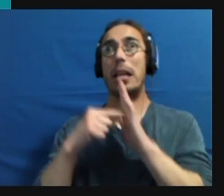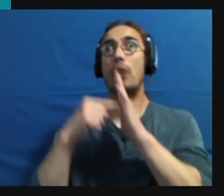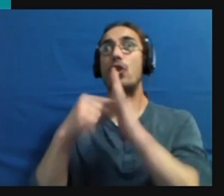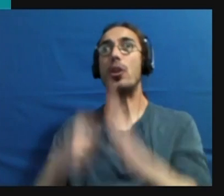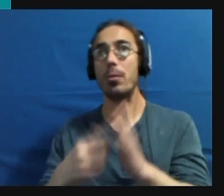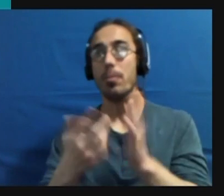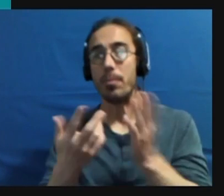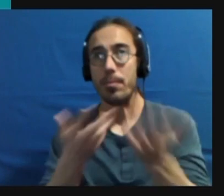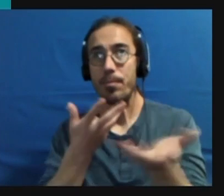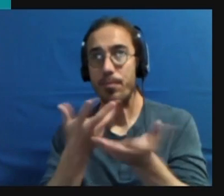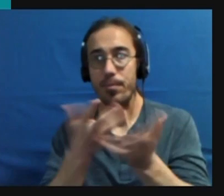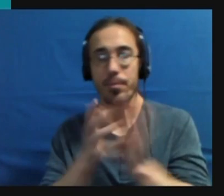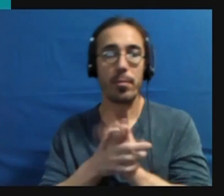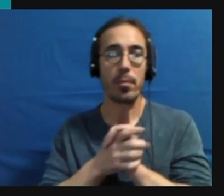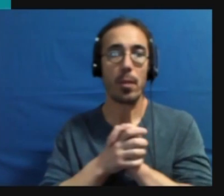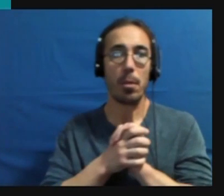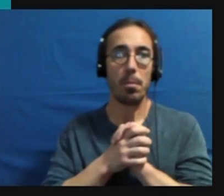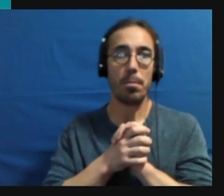there. We get there